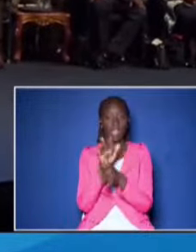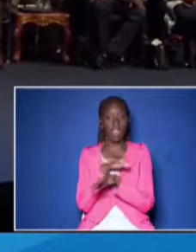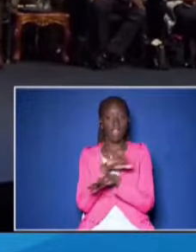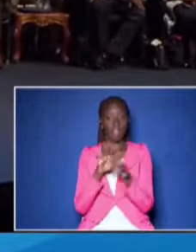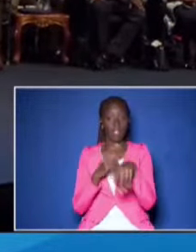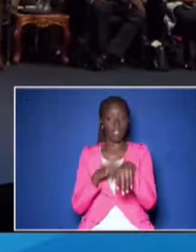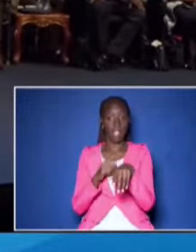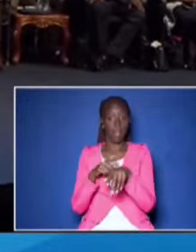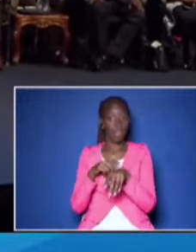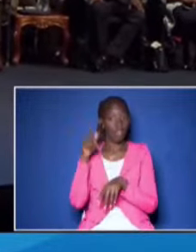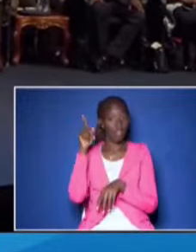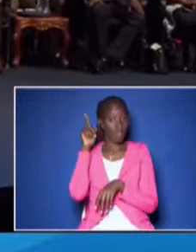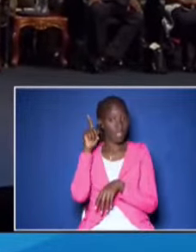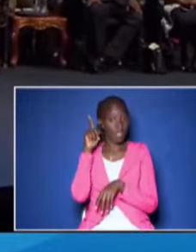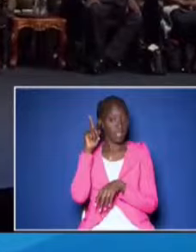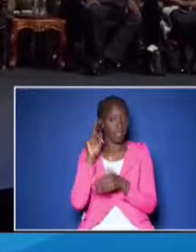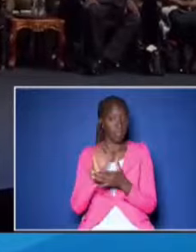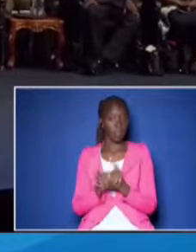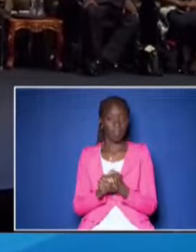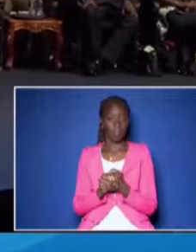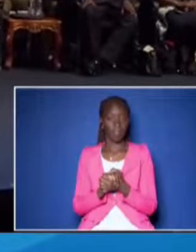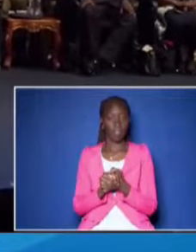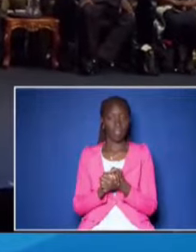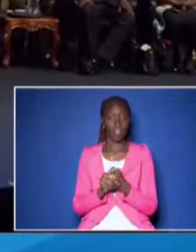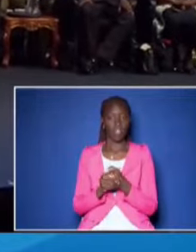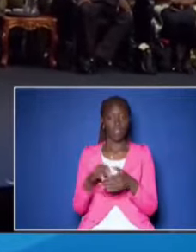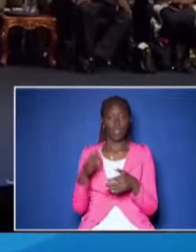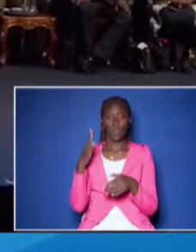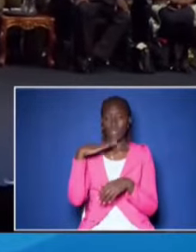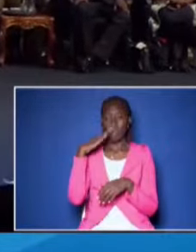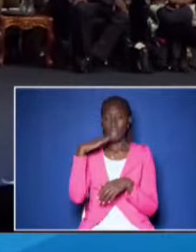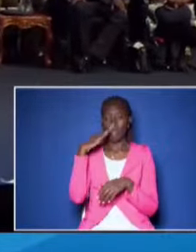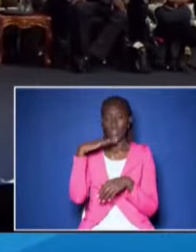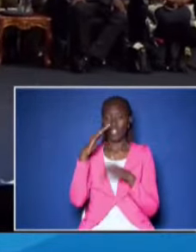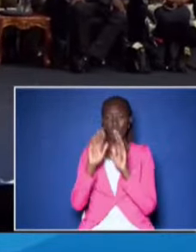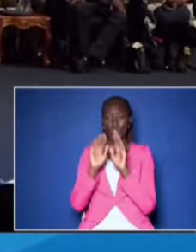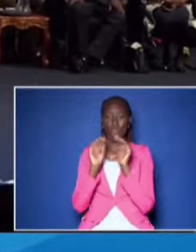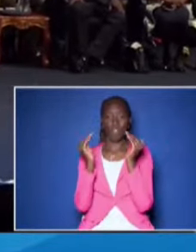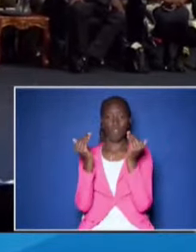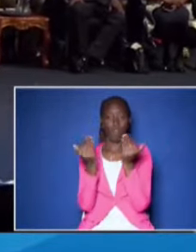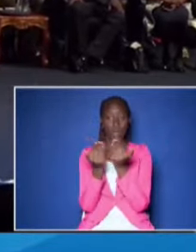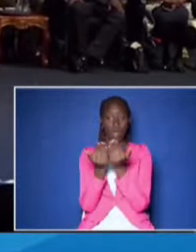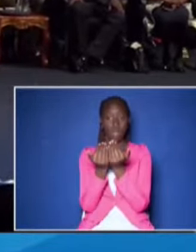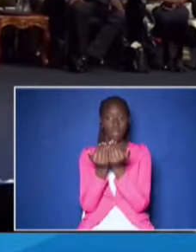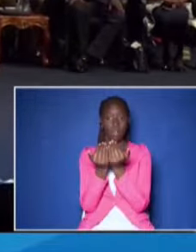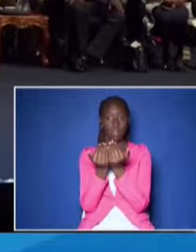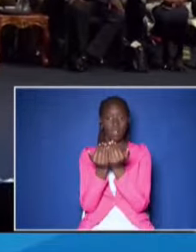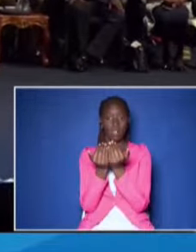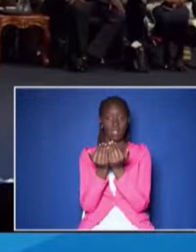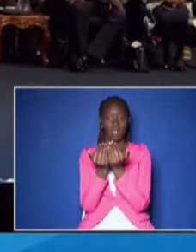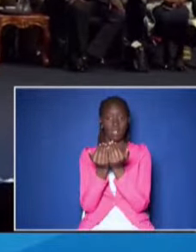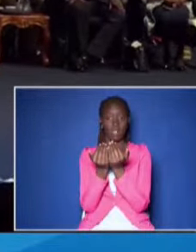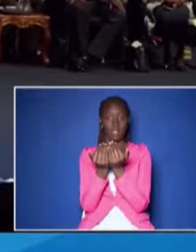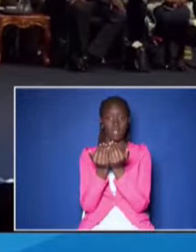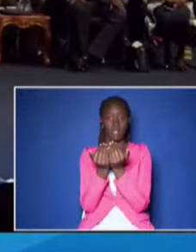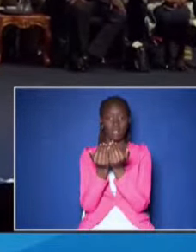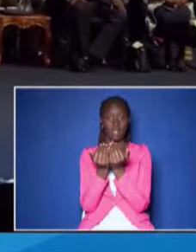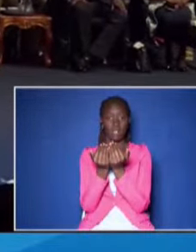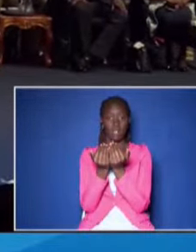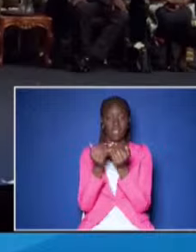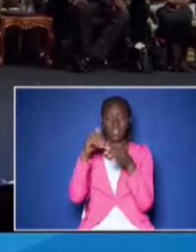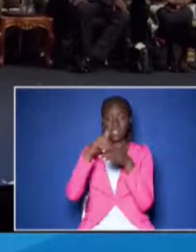you listen the pollution of the world in your